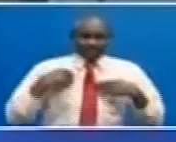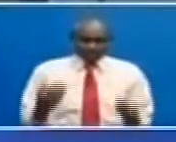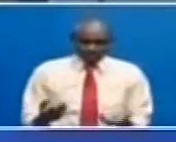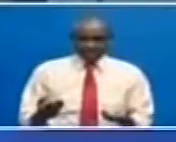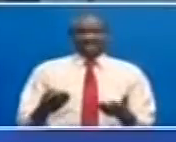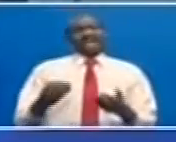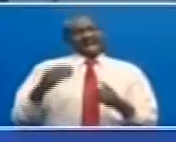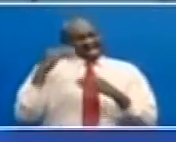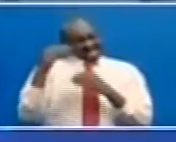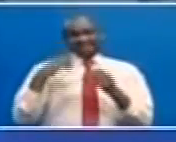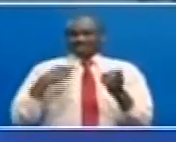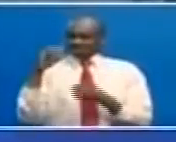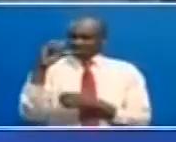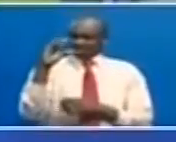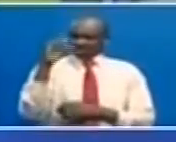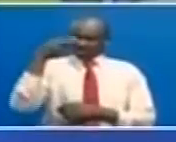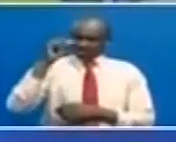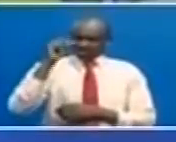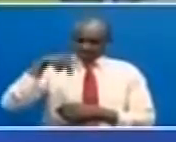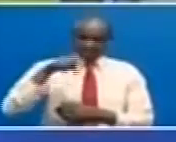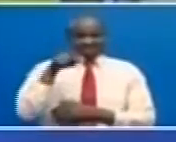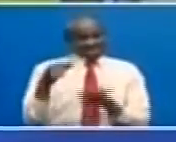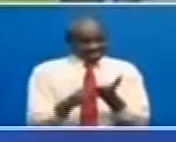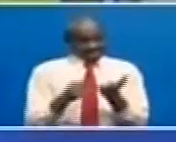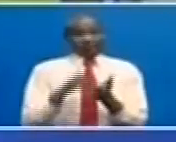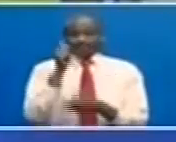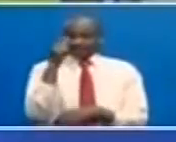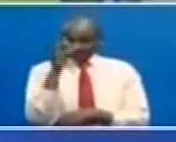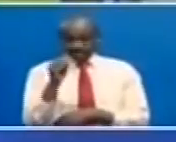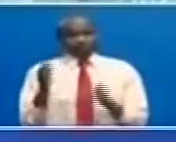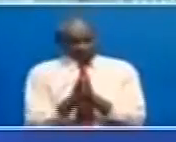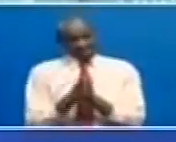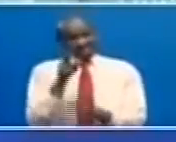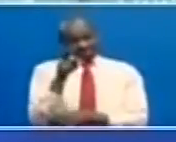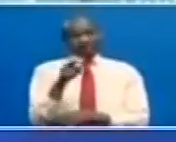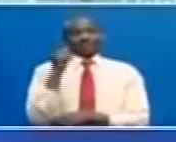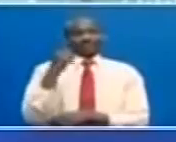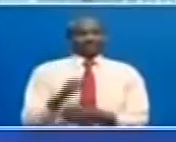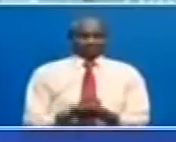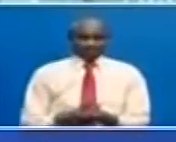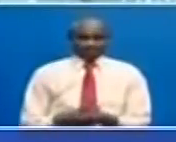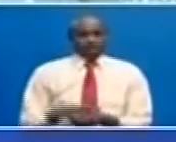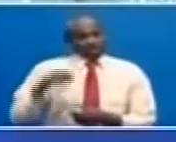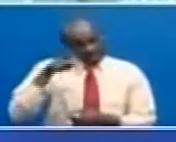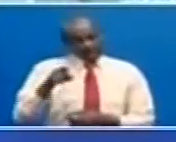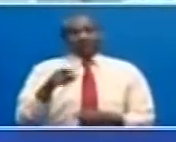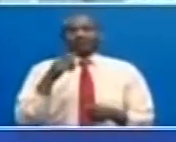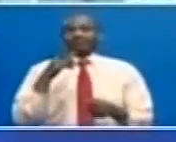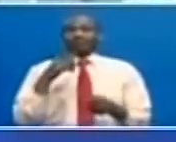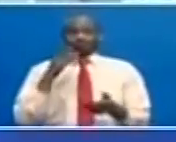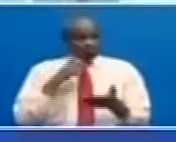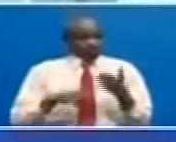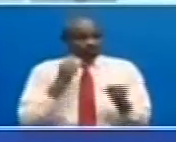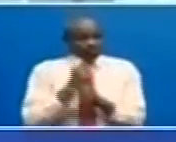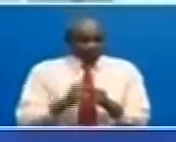new high-security chip and PIN card technology for ATM, debit and credit cards. The overriding factor would be